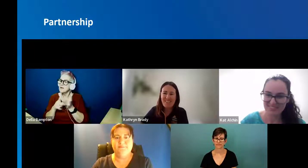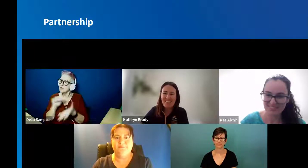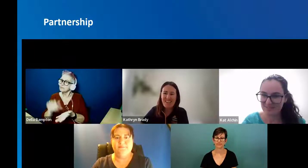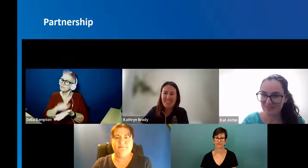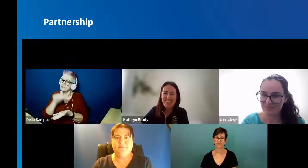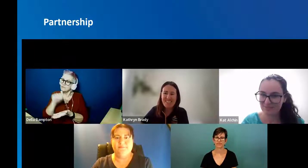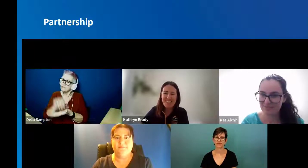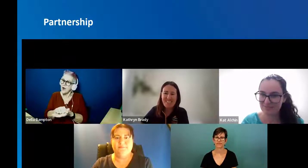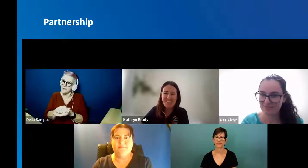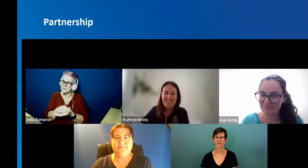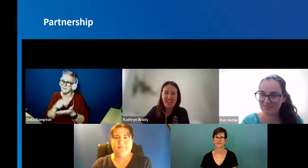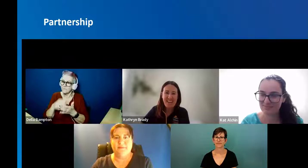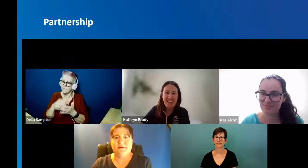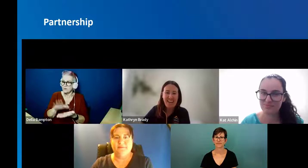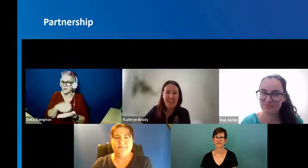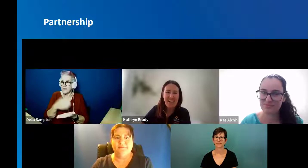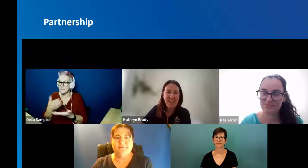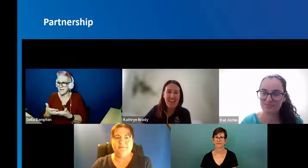Thank you so much, ladies.